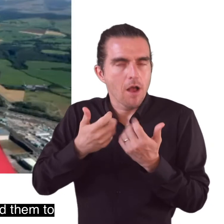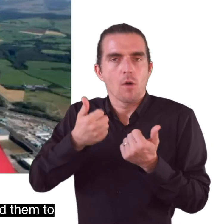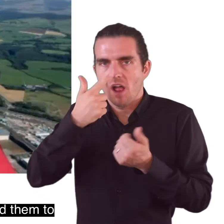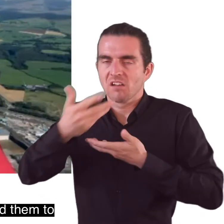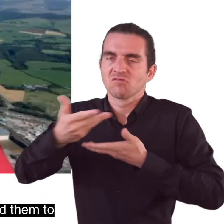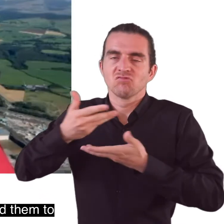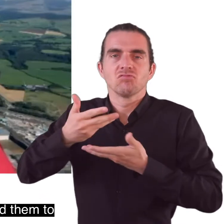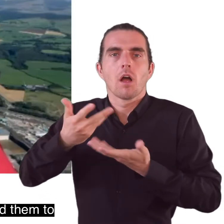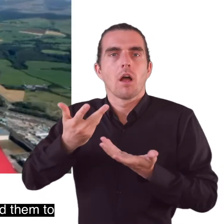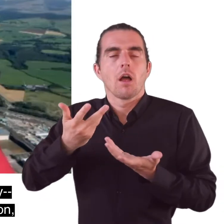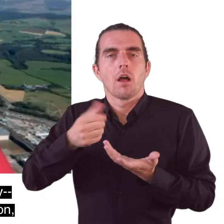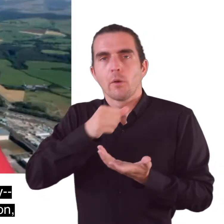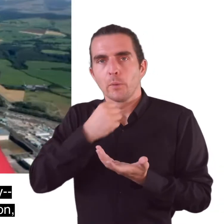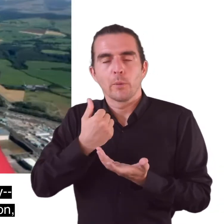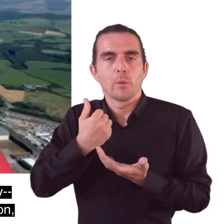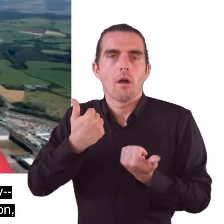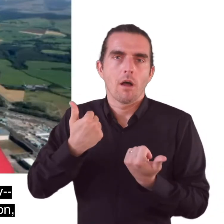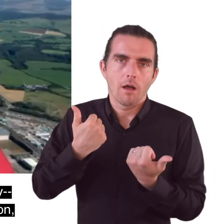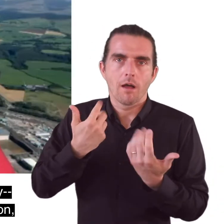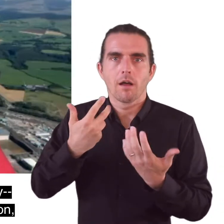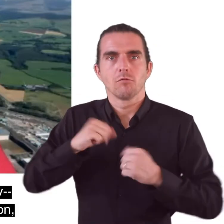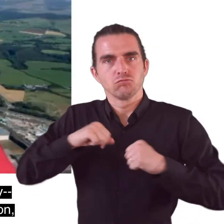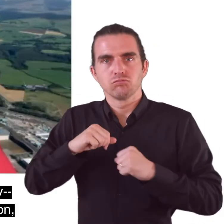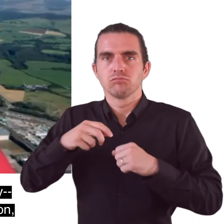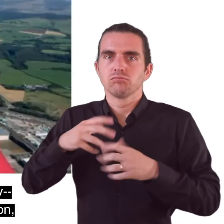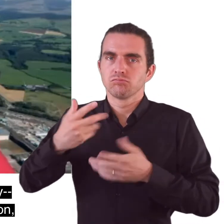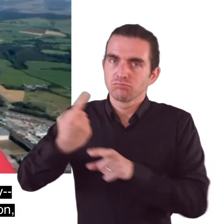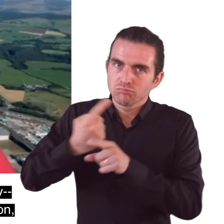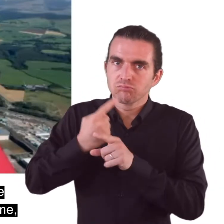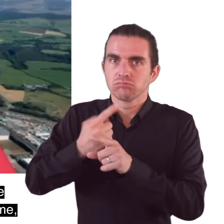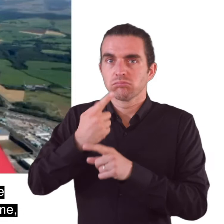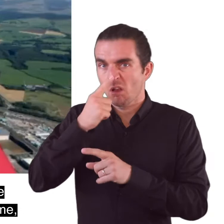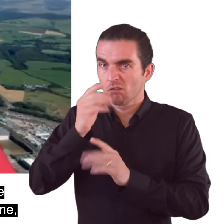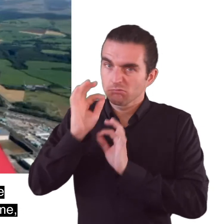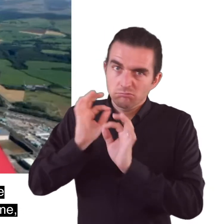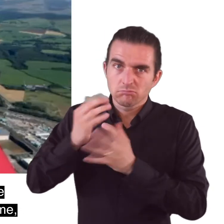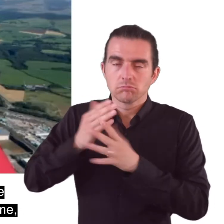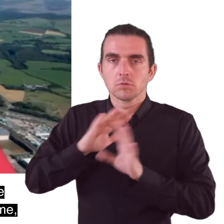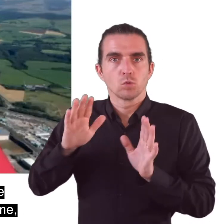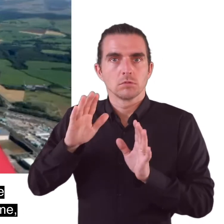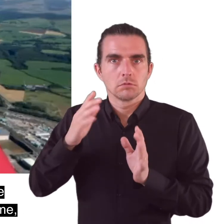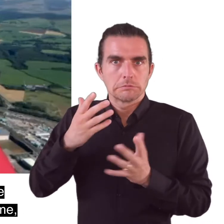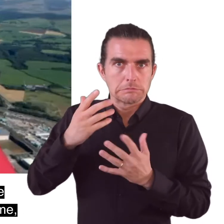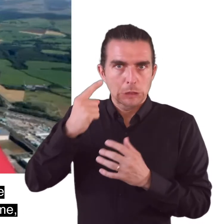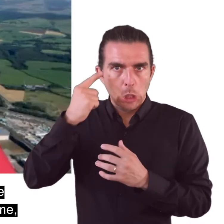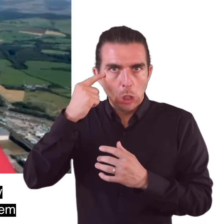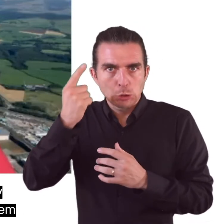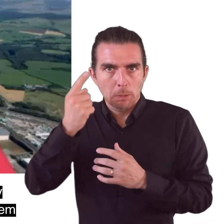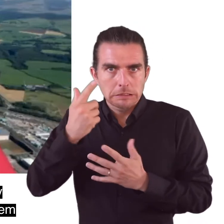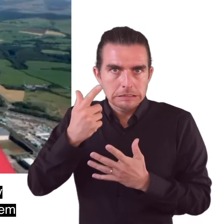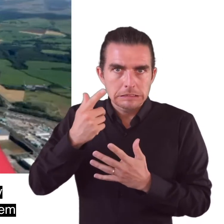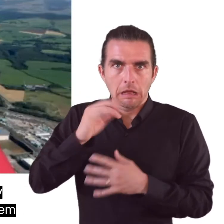boundaries of the conversation has allowed them to be able to ask, like Lisa said, have the conversation, ask the question of the person. Don't just presume,